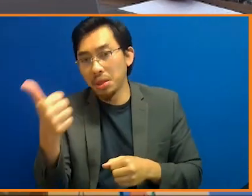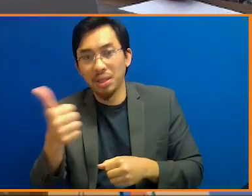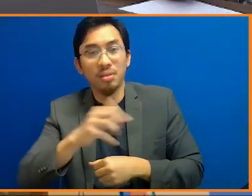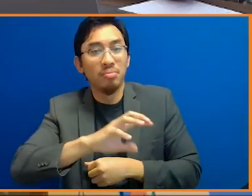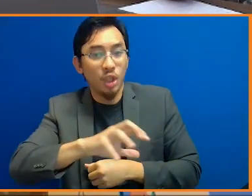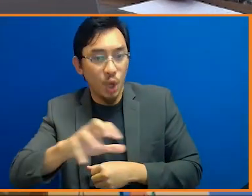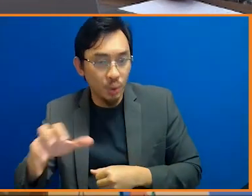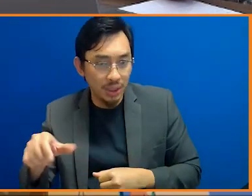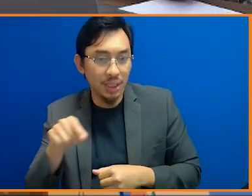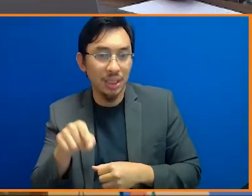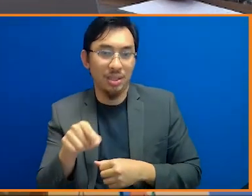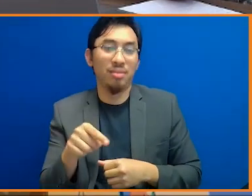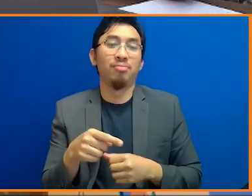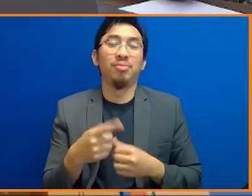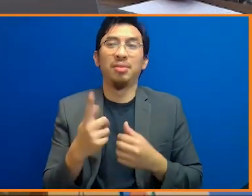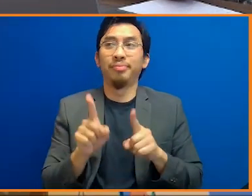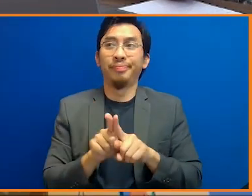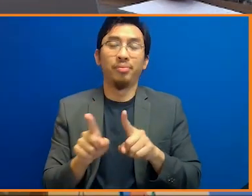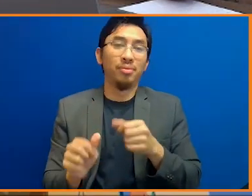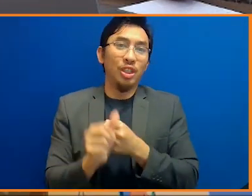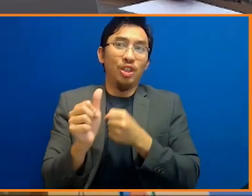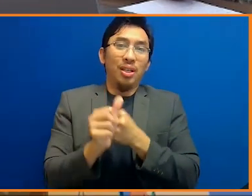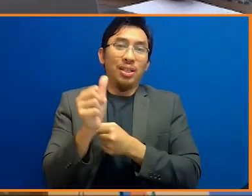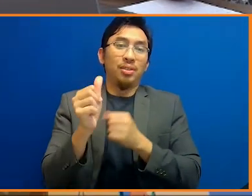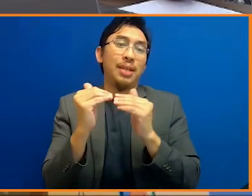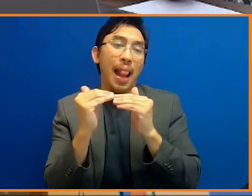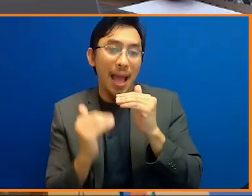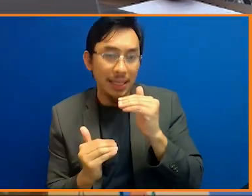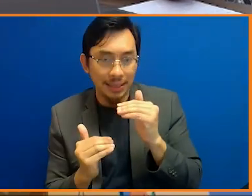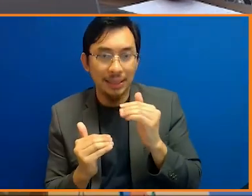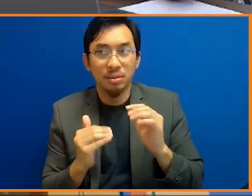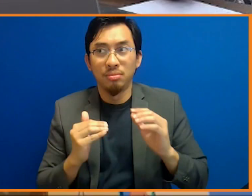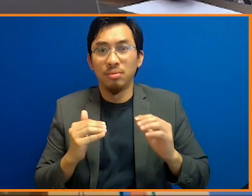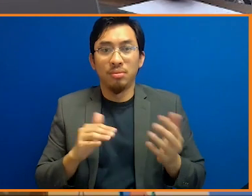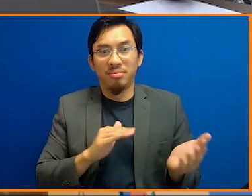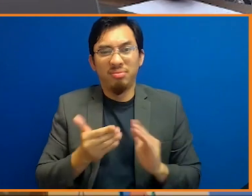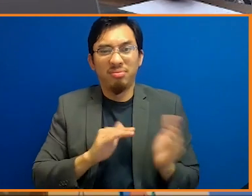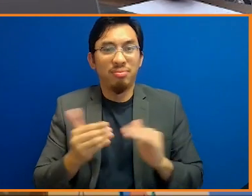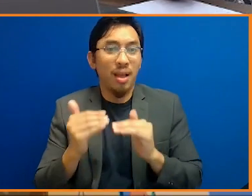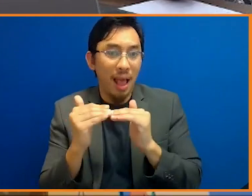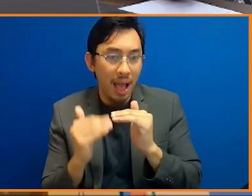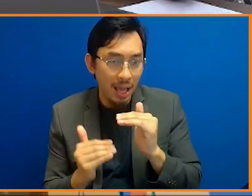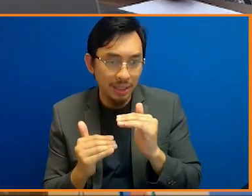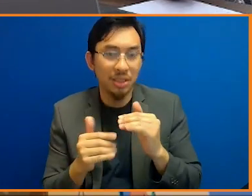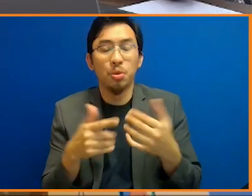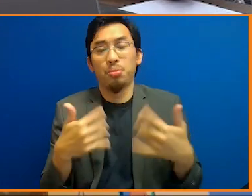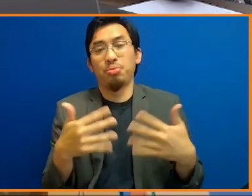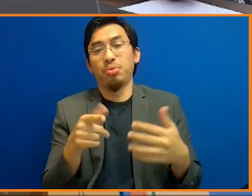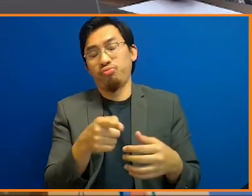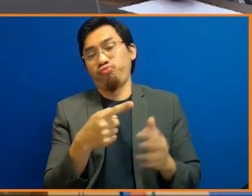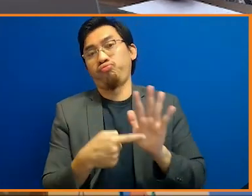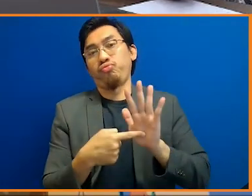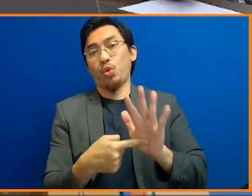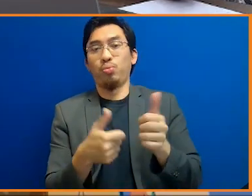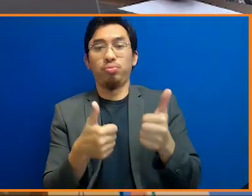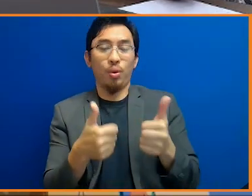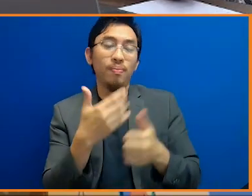in Japan or any other country to reduce the risk of tsunami that has been proven to be effective? Thank you.